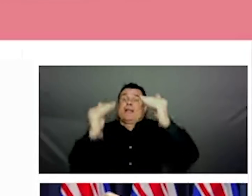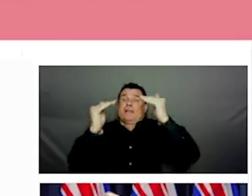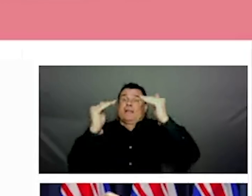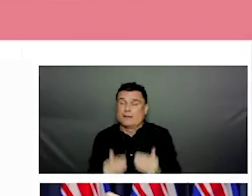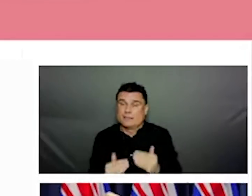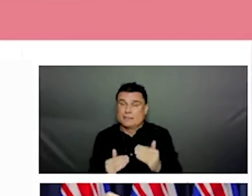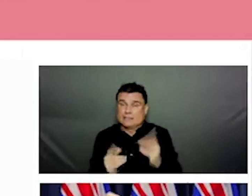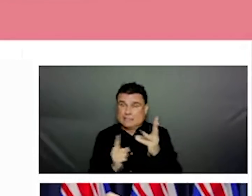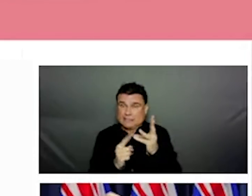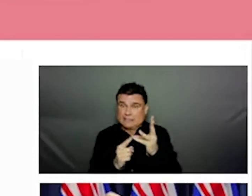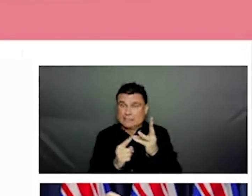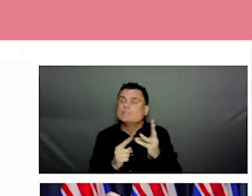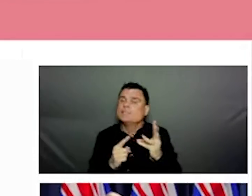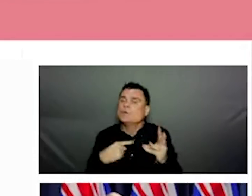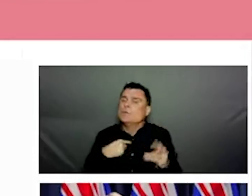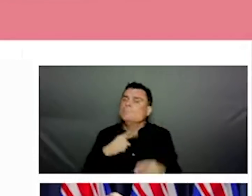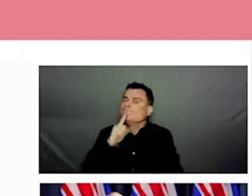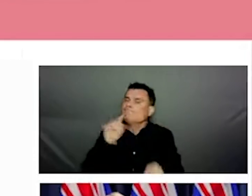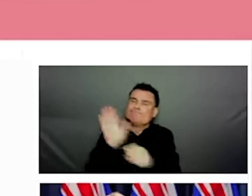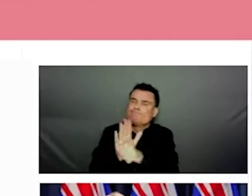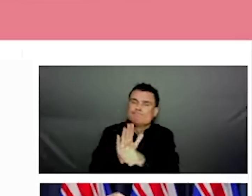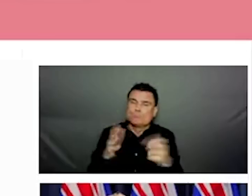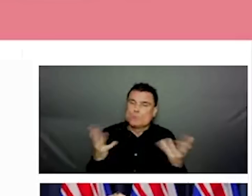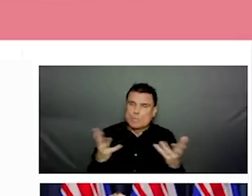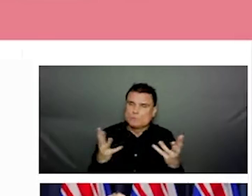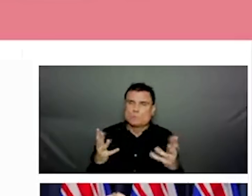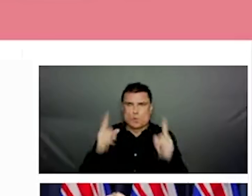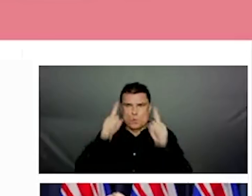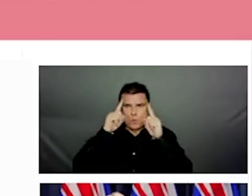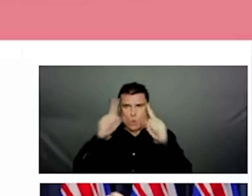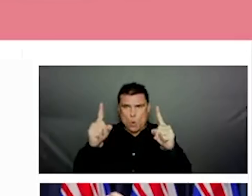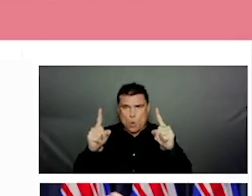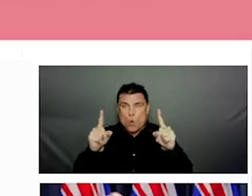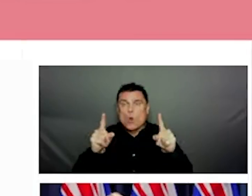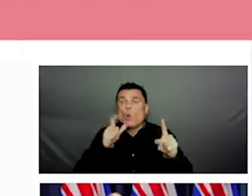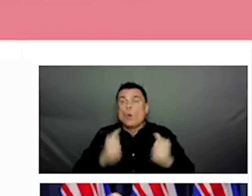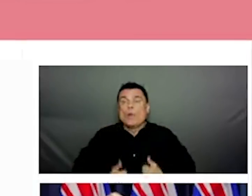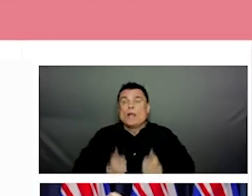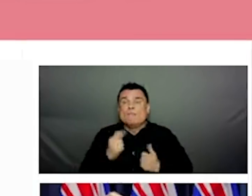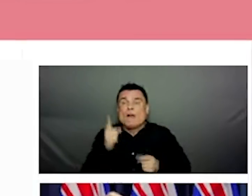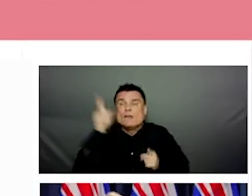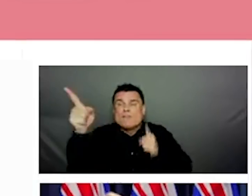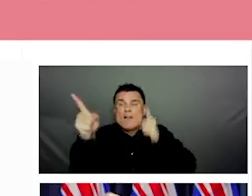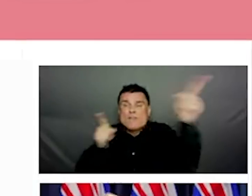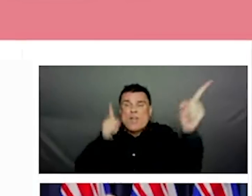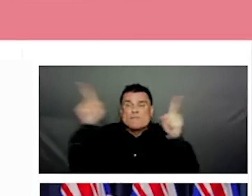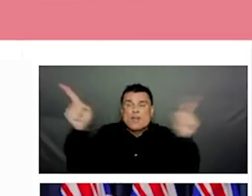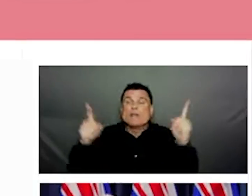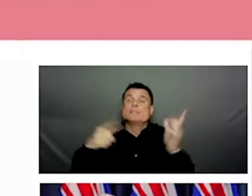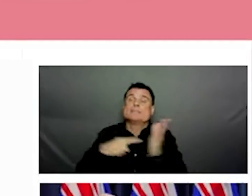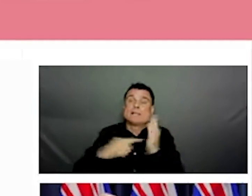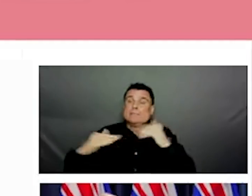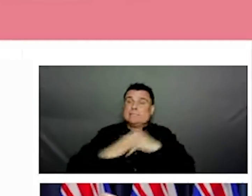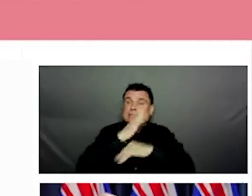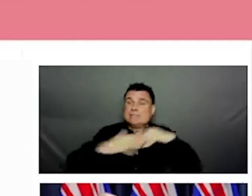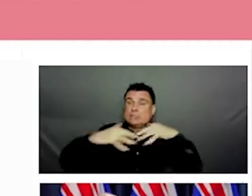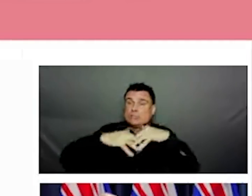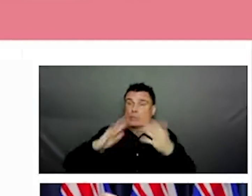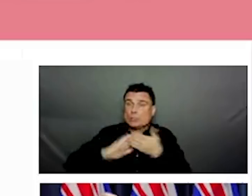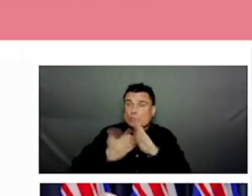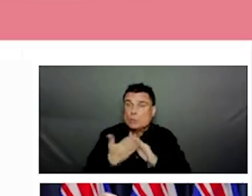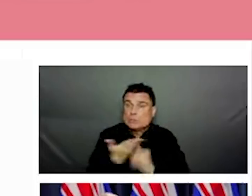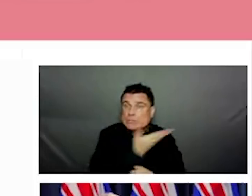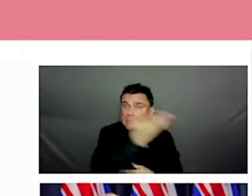isolated First Nations communities that we've seen the devastation that can happen if this virus gets into those